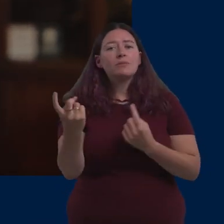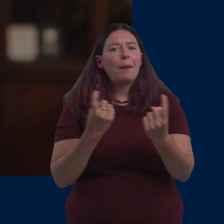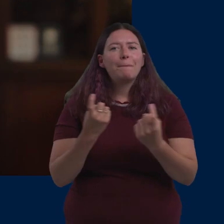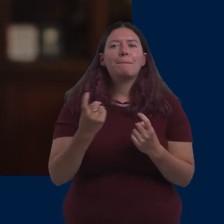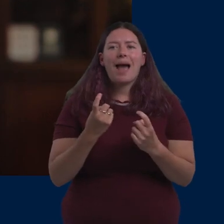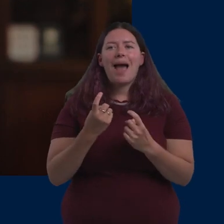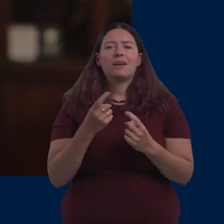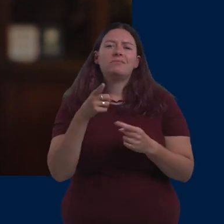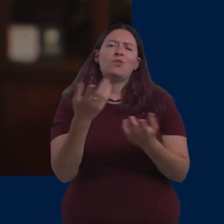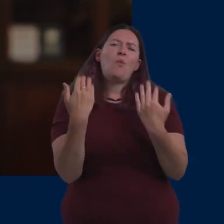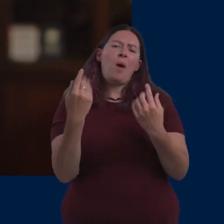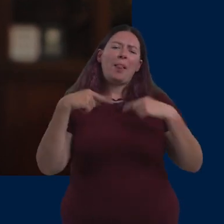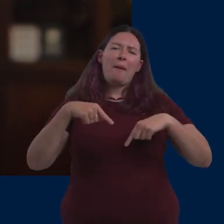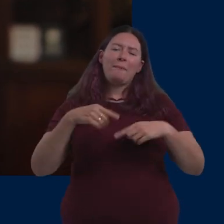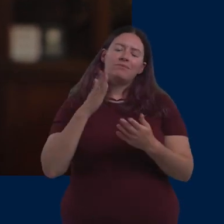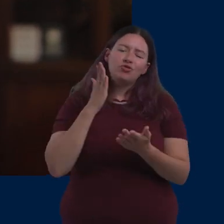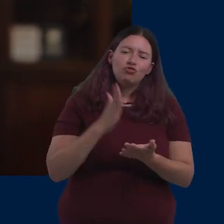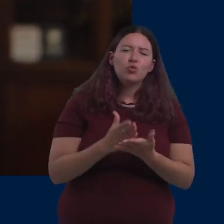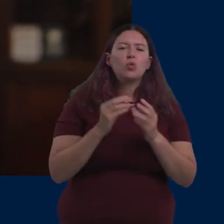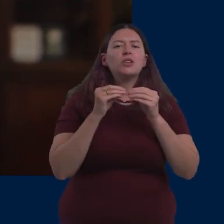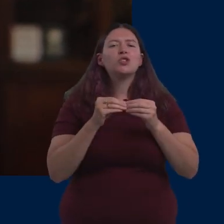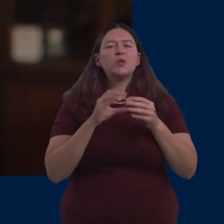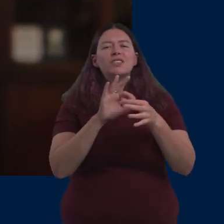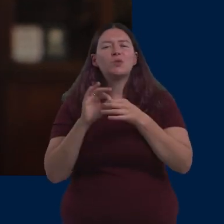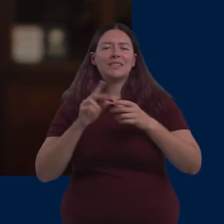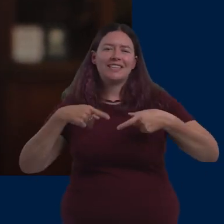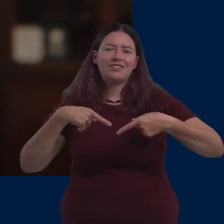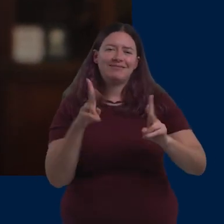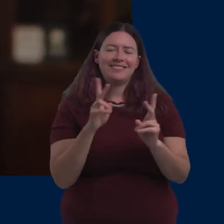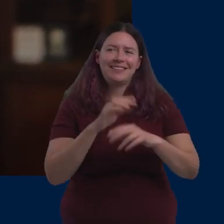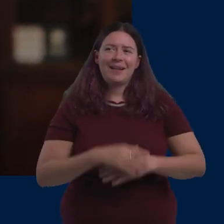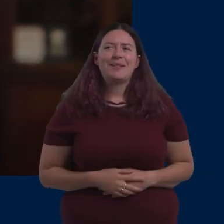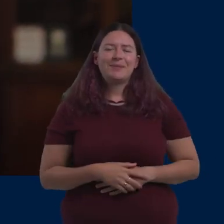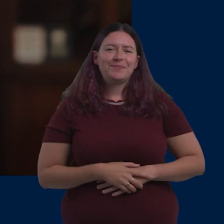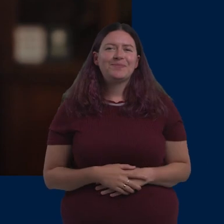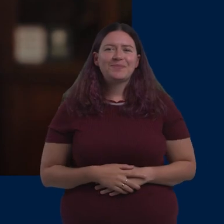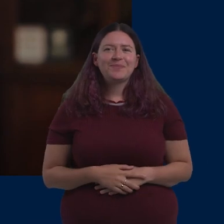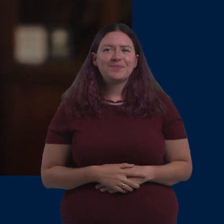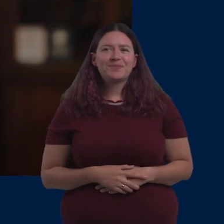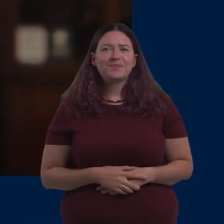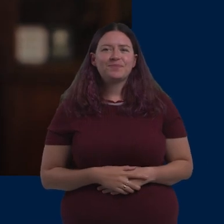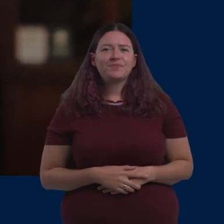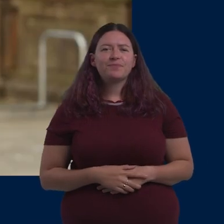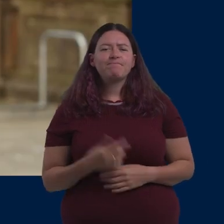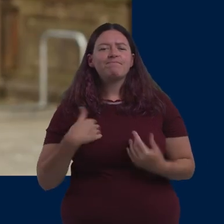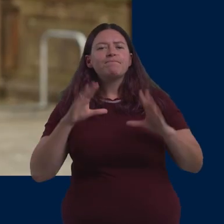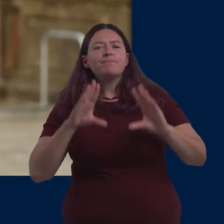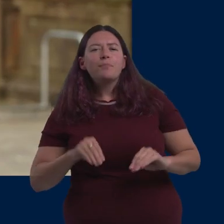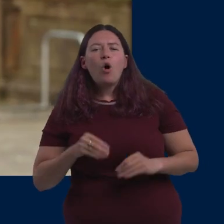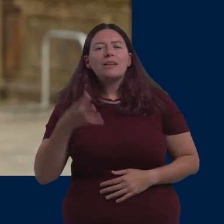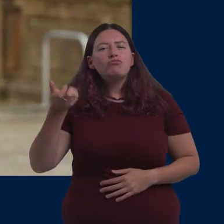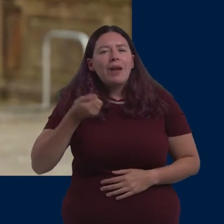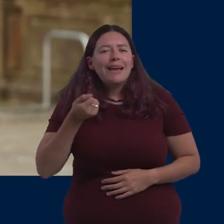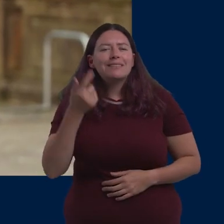time or returning from afar, you're welcomed in true Students' Association style. From securing